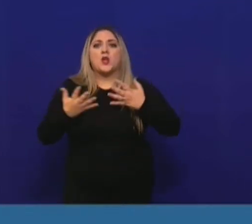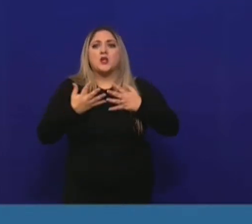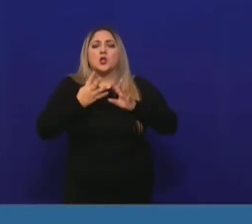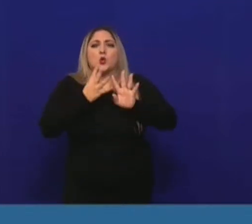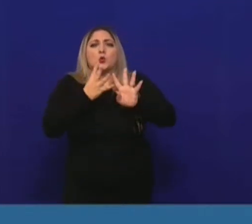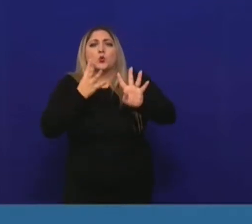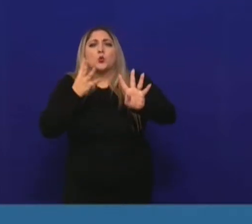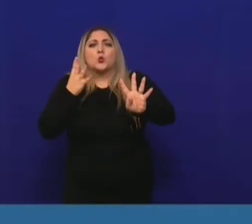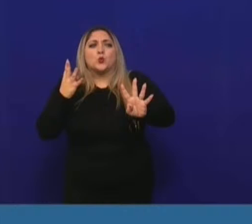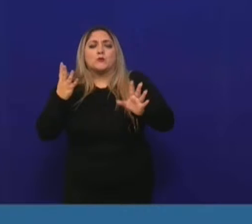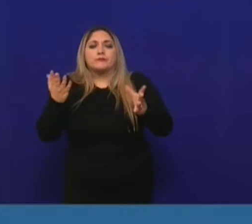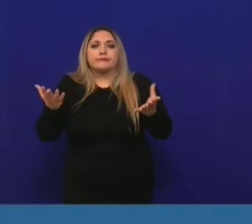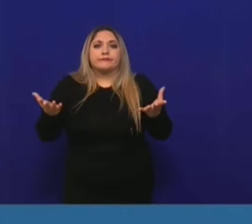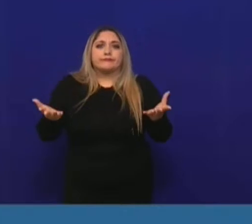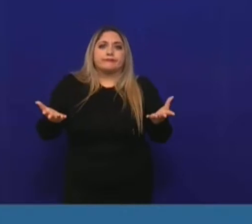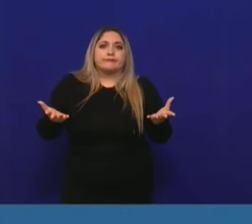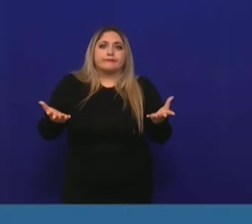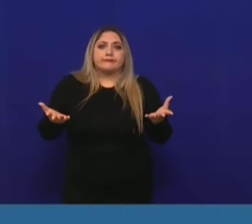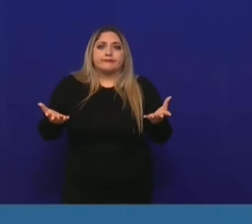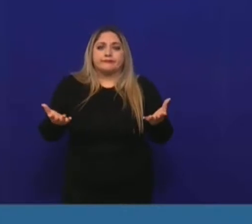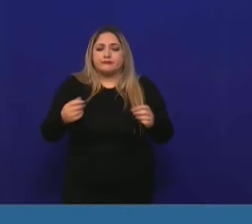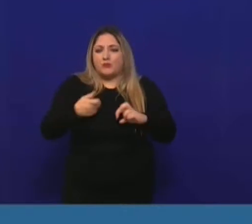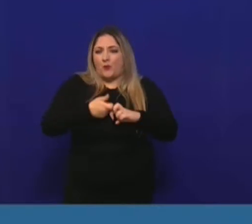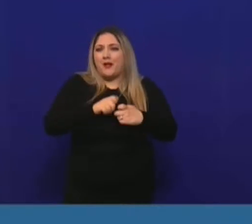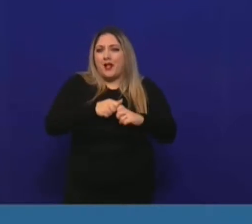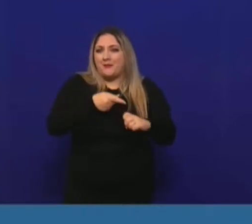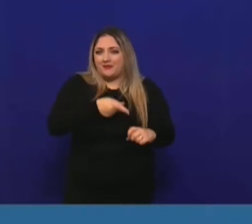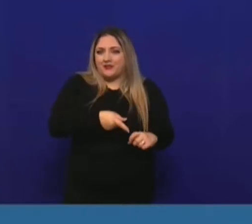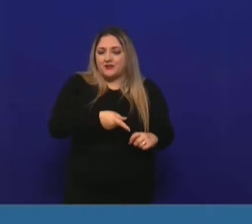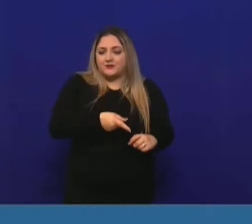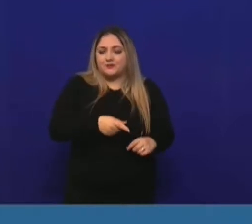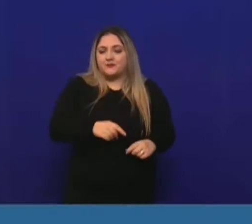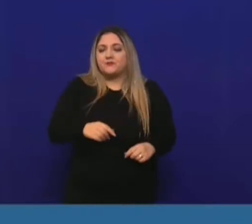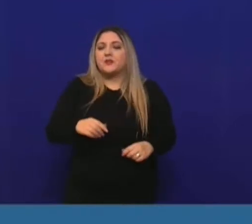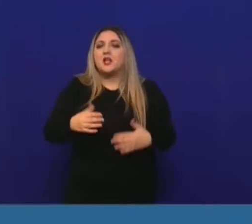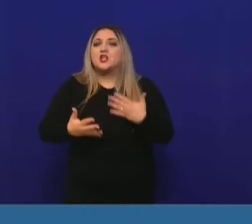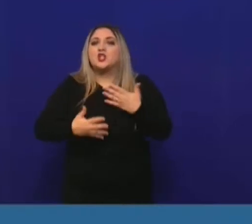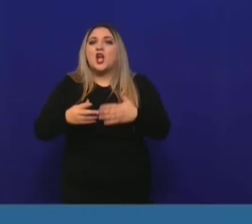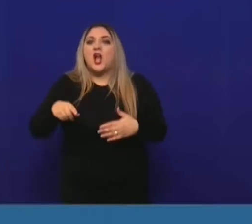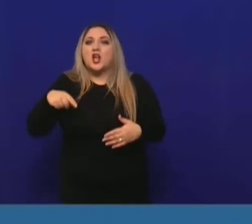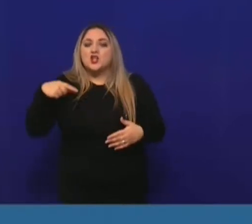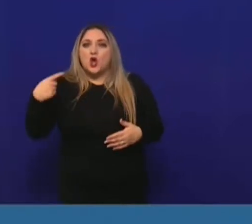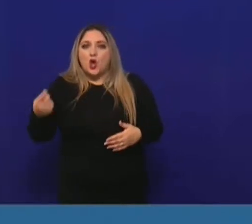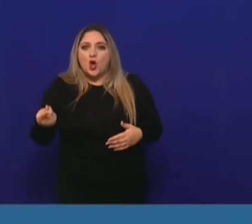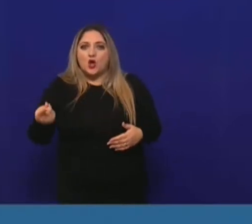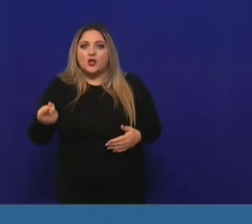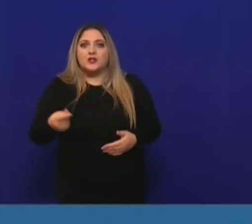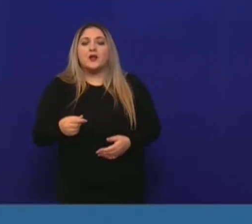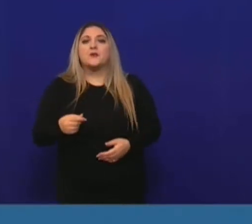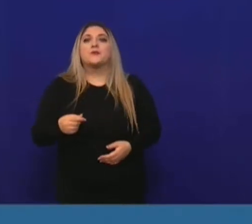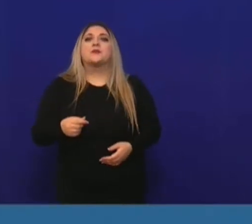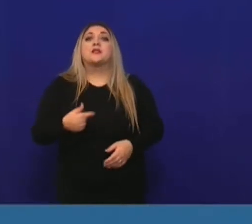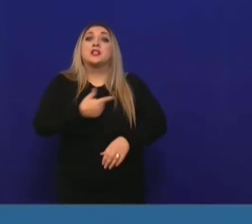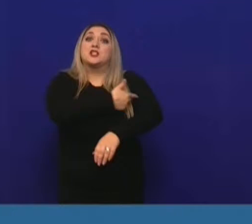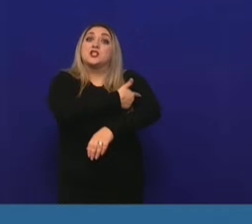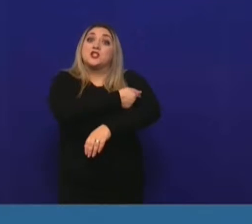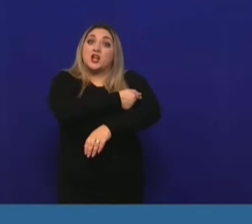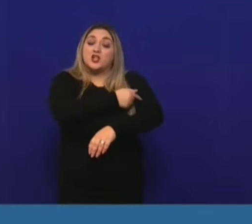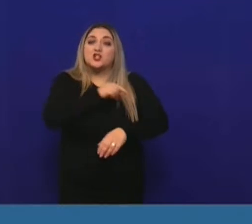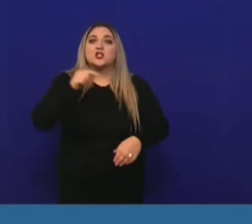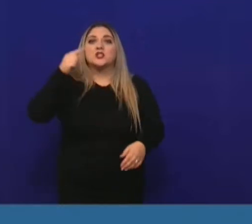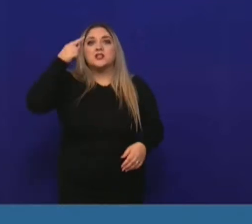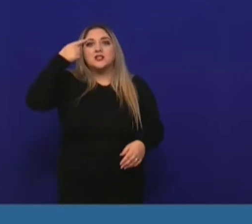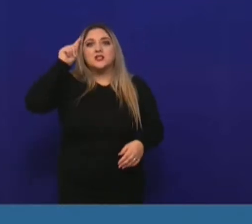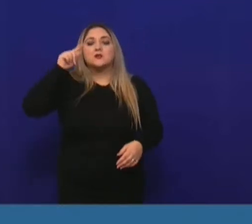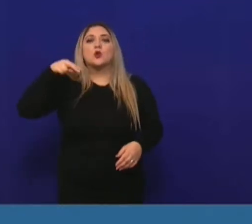are inoculating the people? And secondly, recently Novavax released their very positive results,